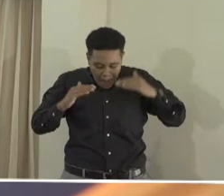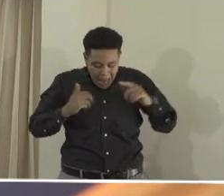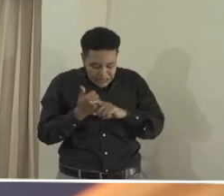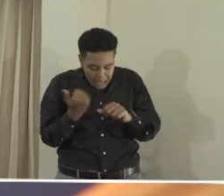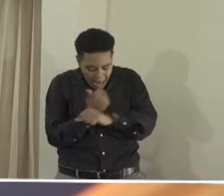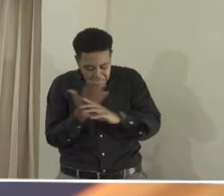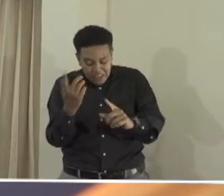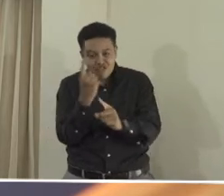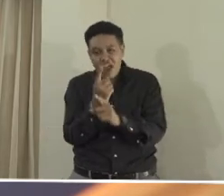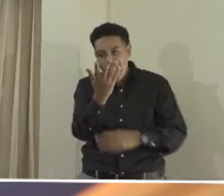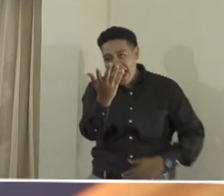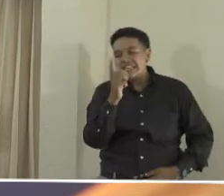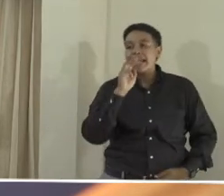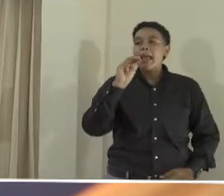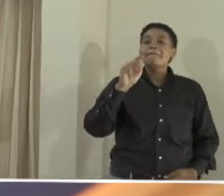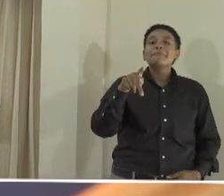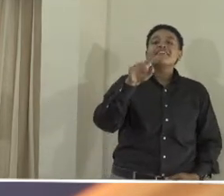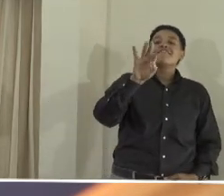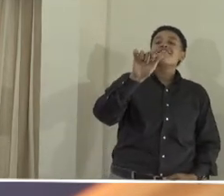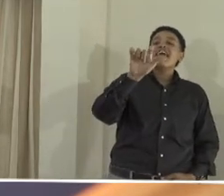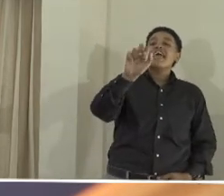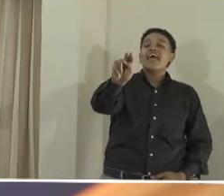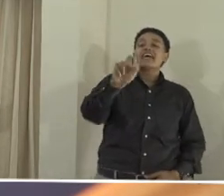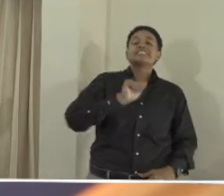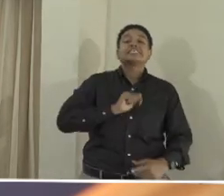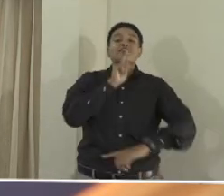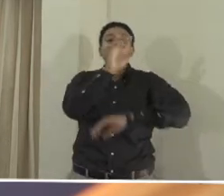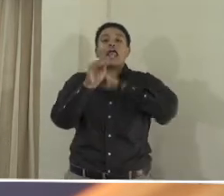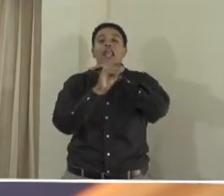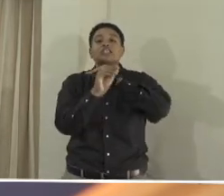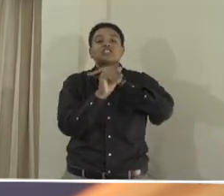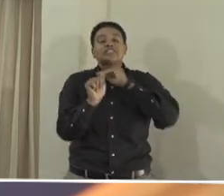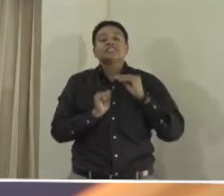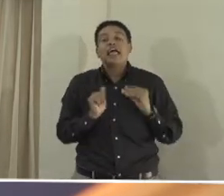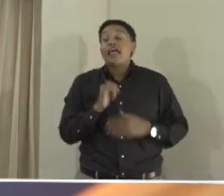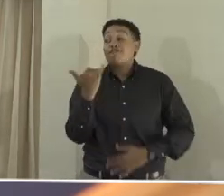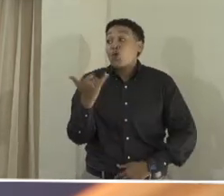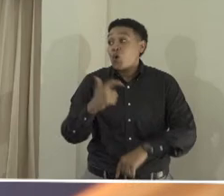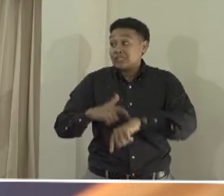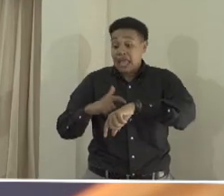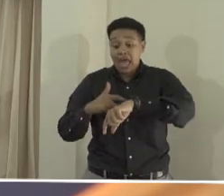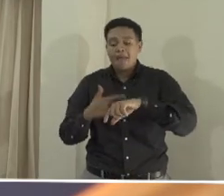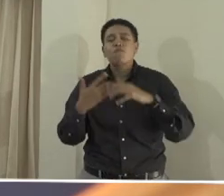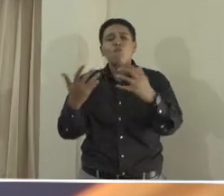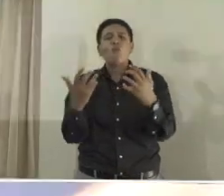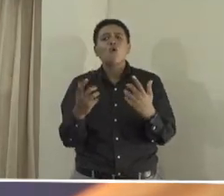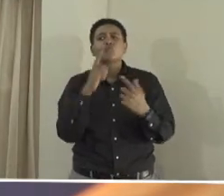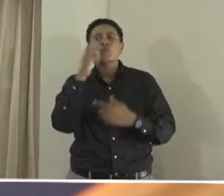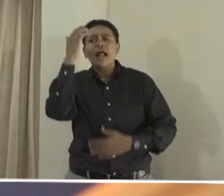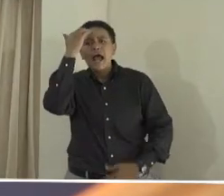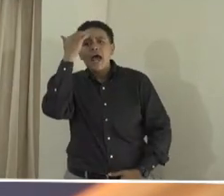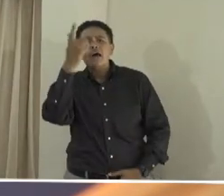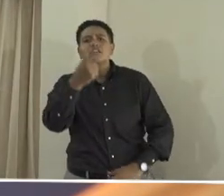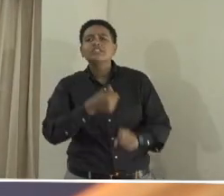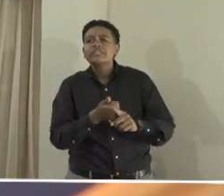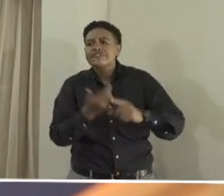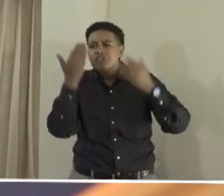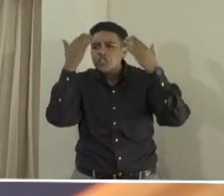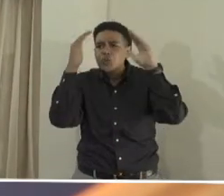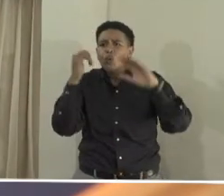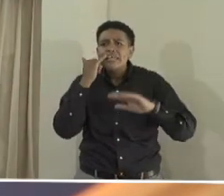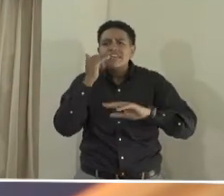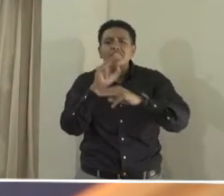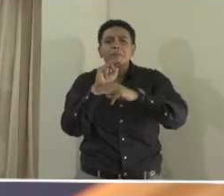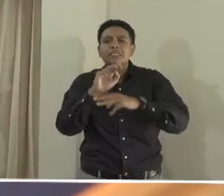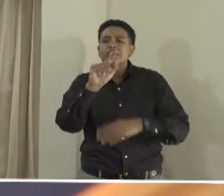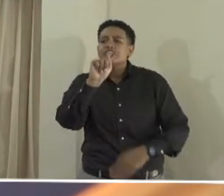everything, right? MP Fagan. And I'm also, at this time, want to acknowledge, I don't know if